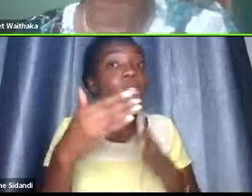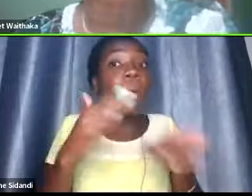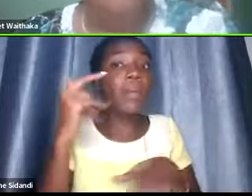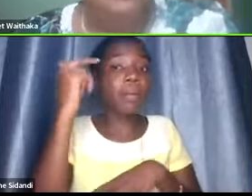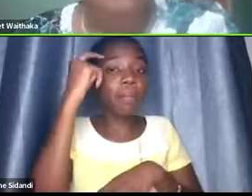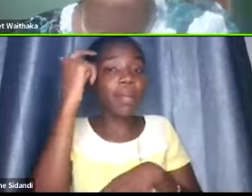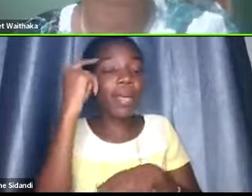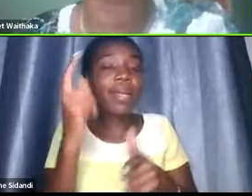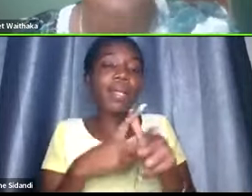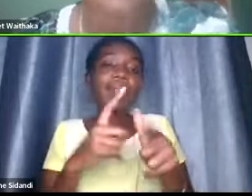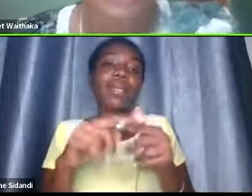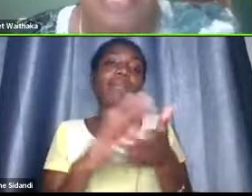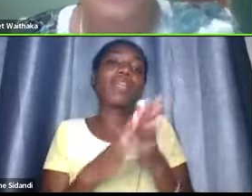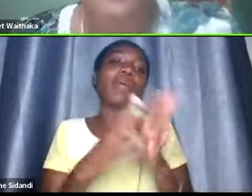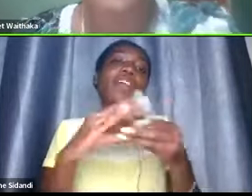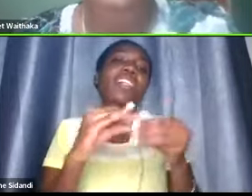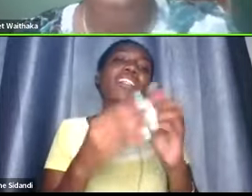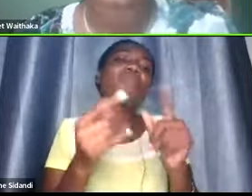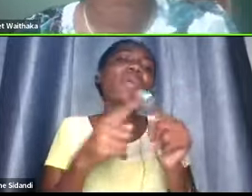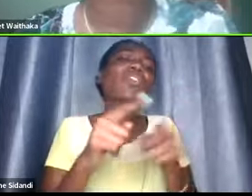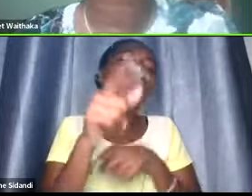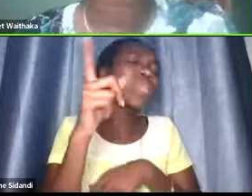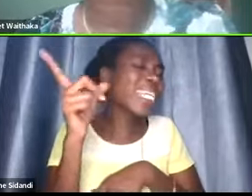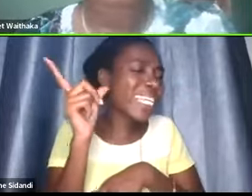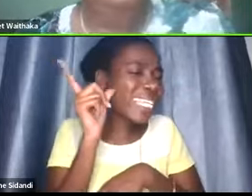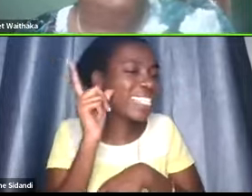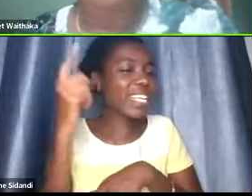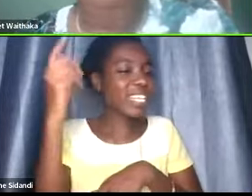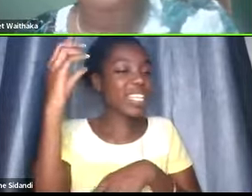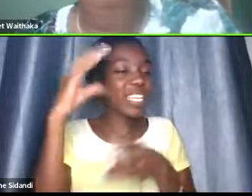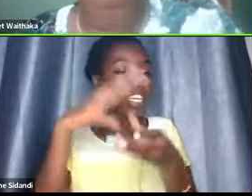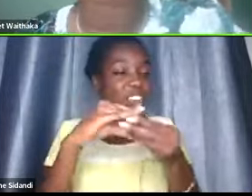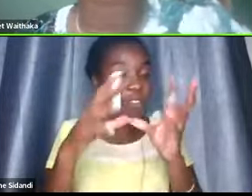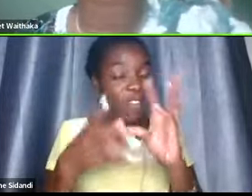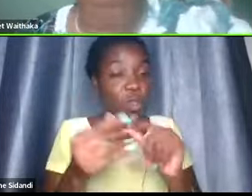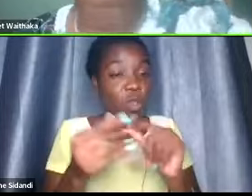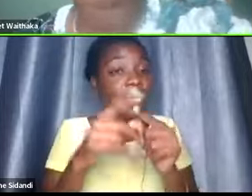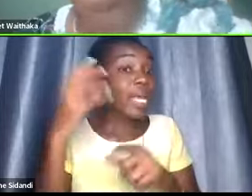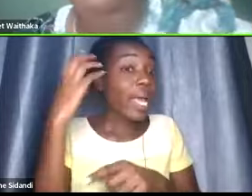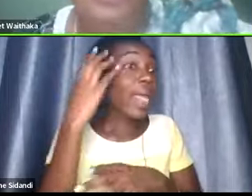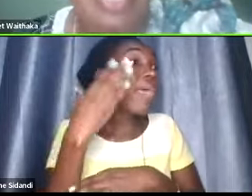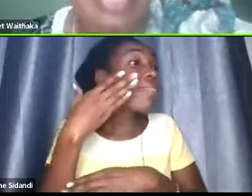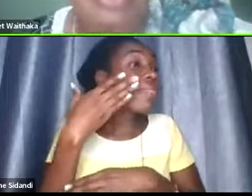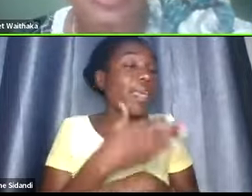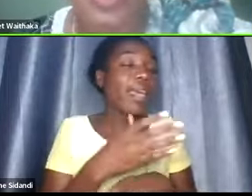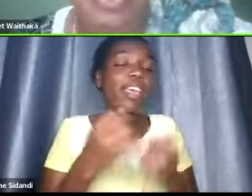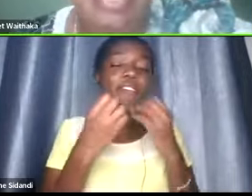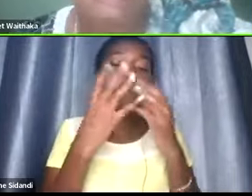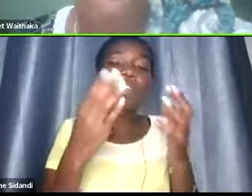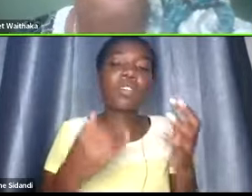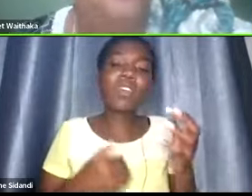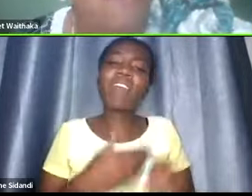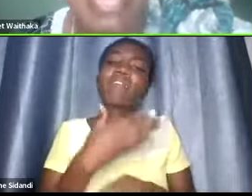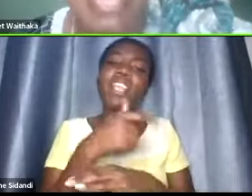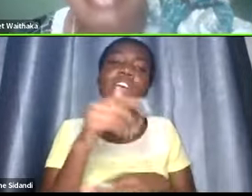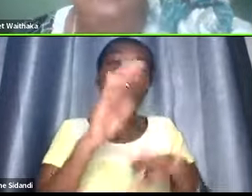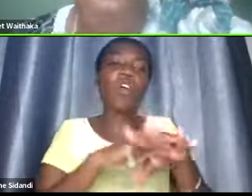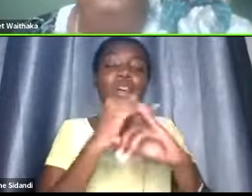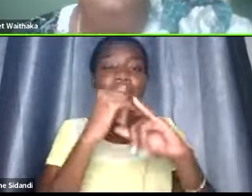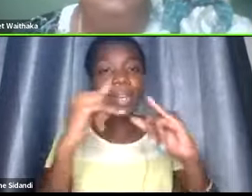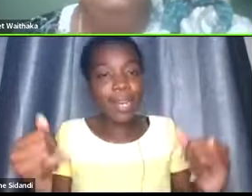are innovative, but you listen to the innovations. But the careers are there. There is so much information that is online,